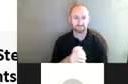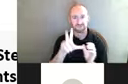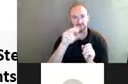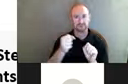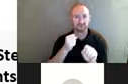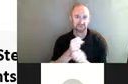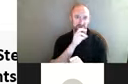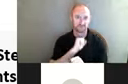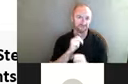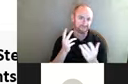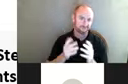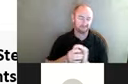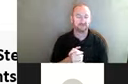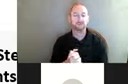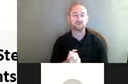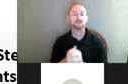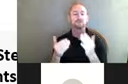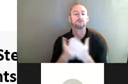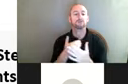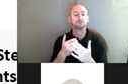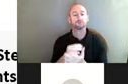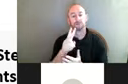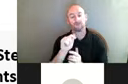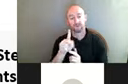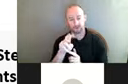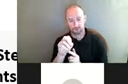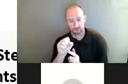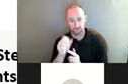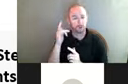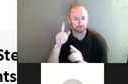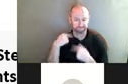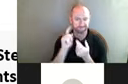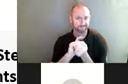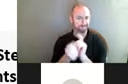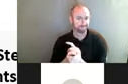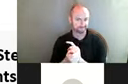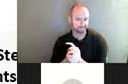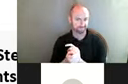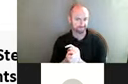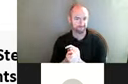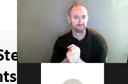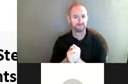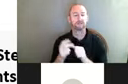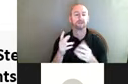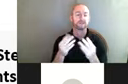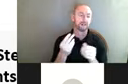years old. So getting new values, certainly these have changed as through changes in land